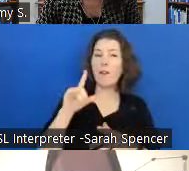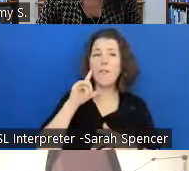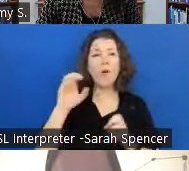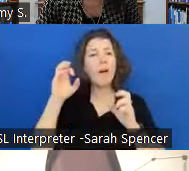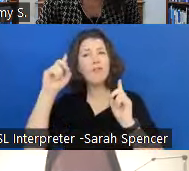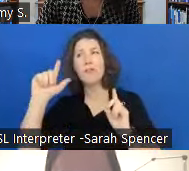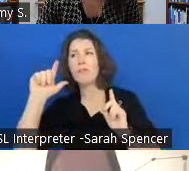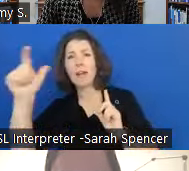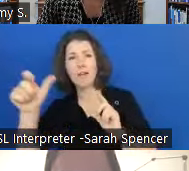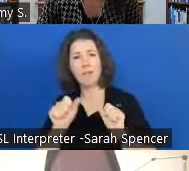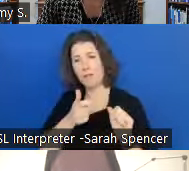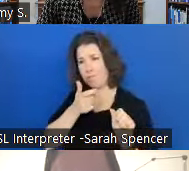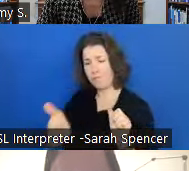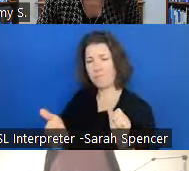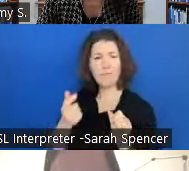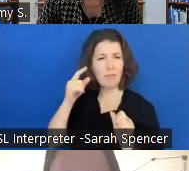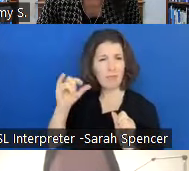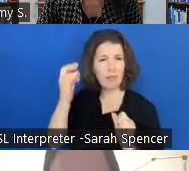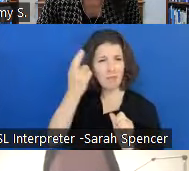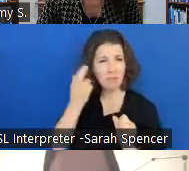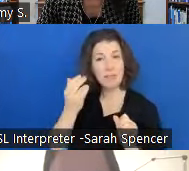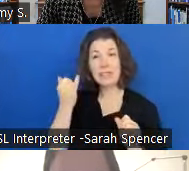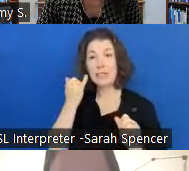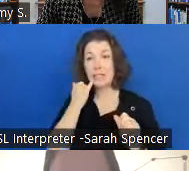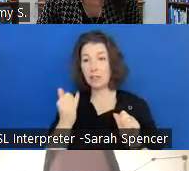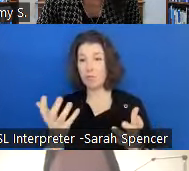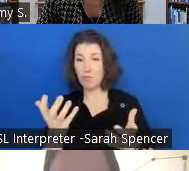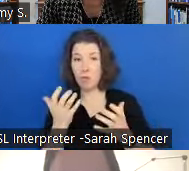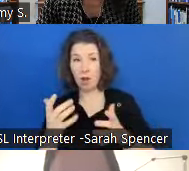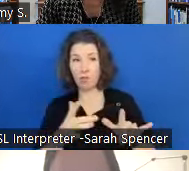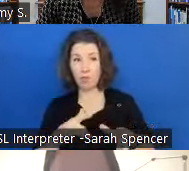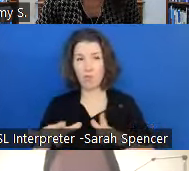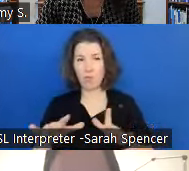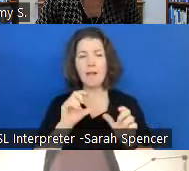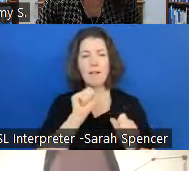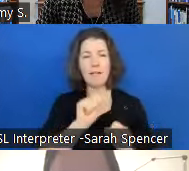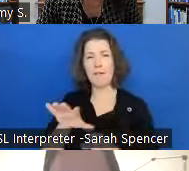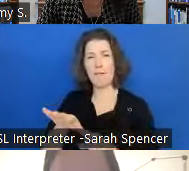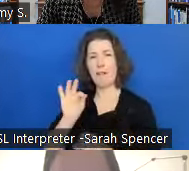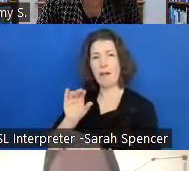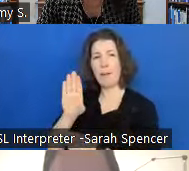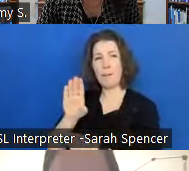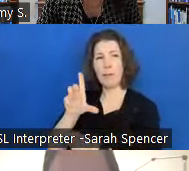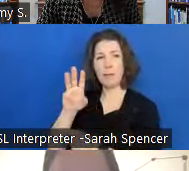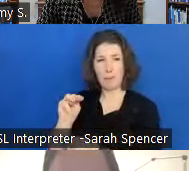purposes. If you're interested in viewing the recording, it'll be made available on the Blum Center website at